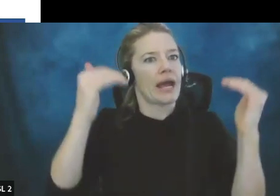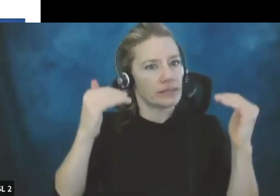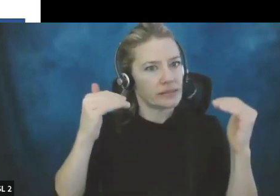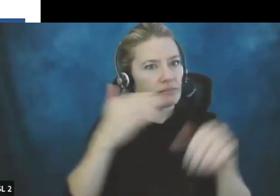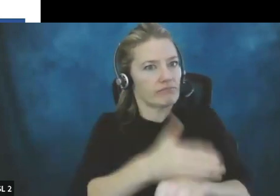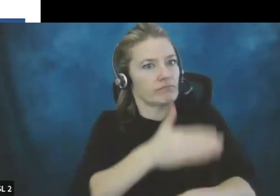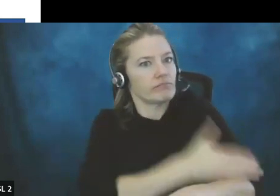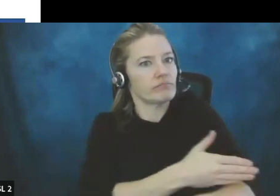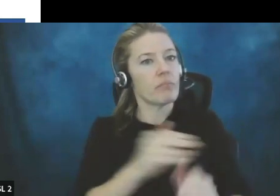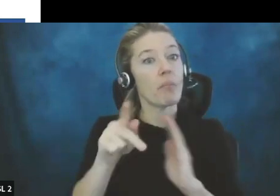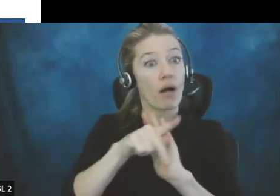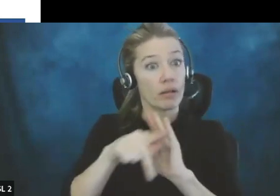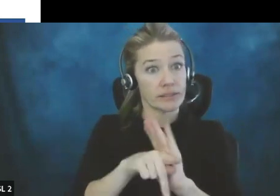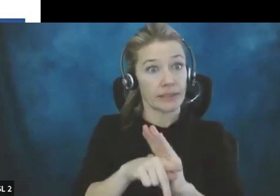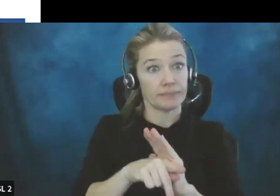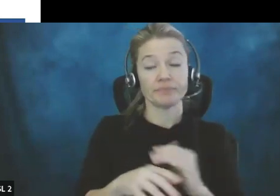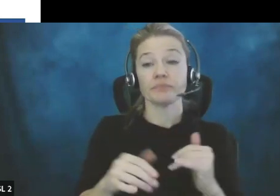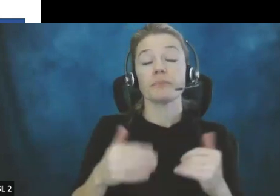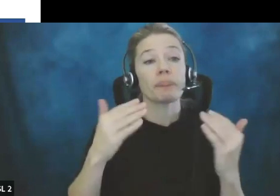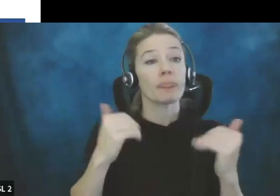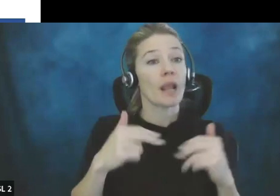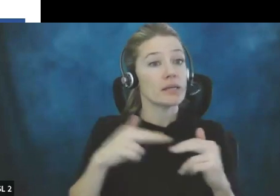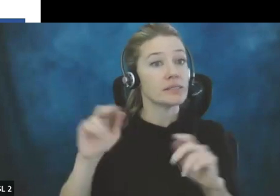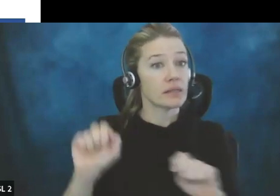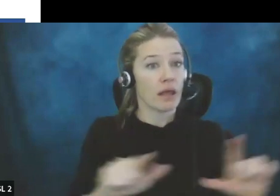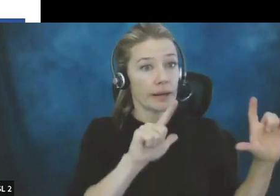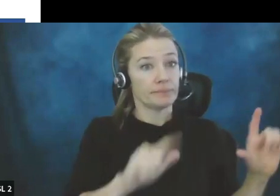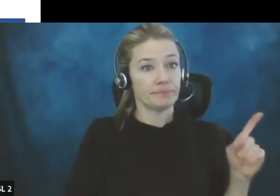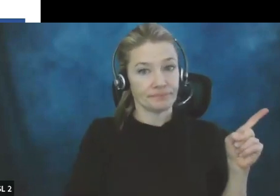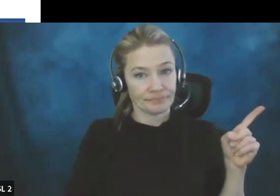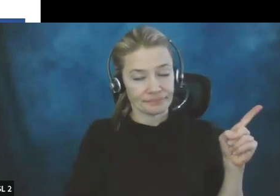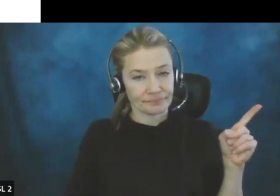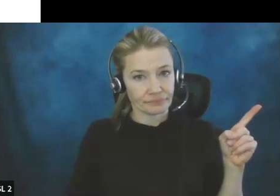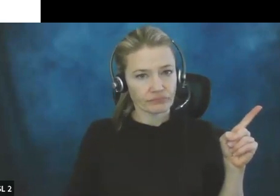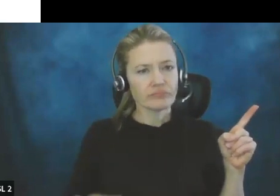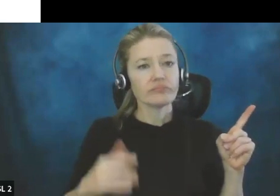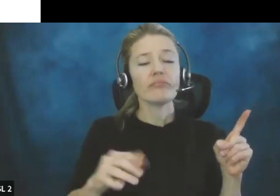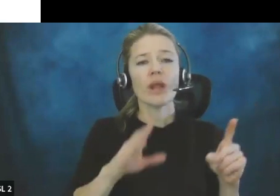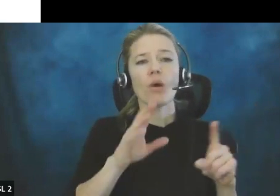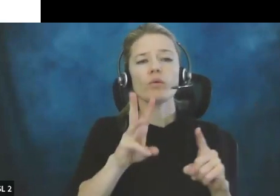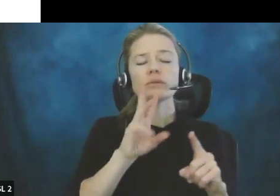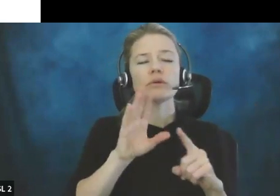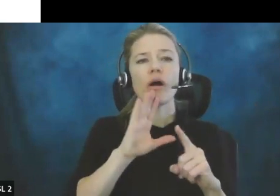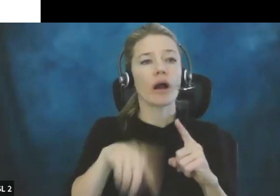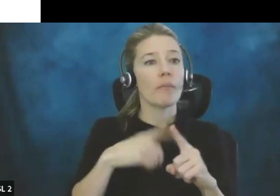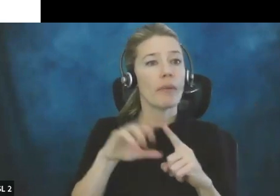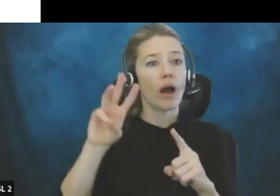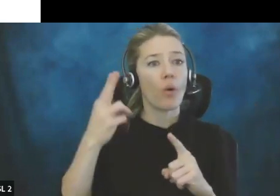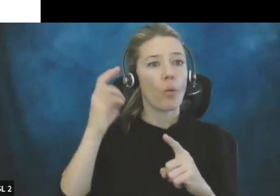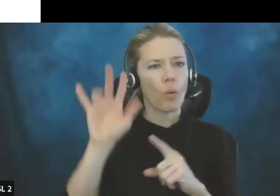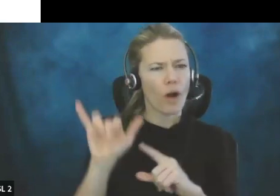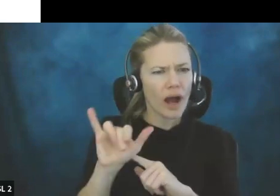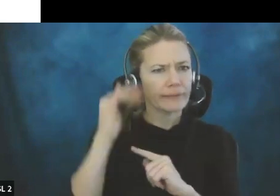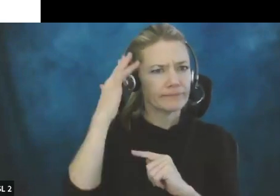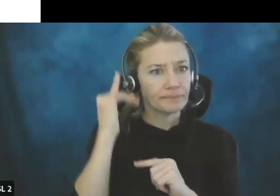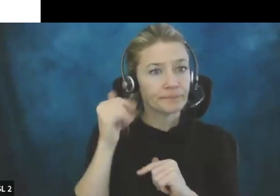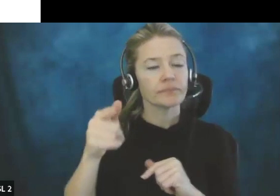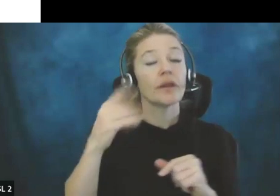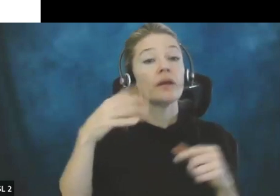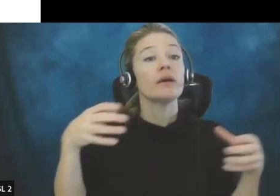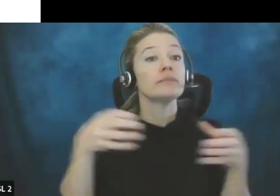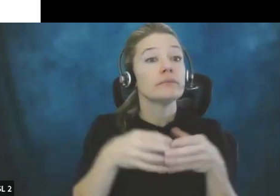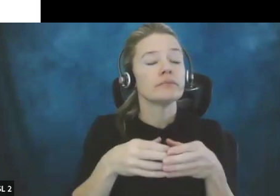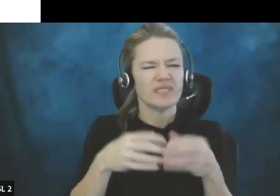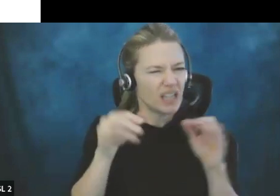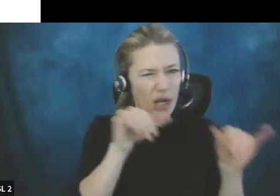advance policy. So I'm going to go on to the next slide here and talk about why, right? There really was